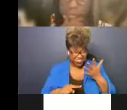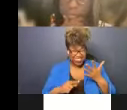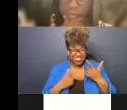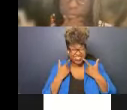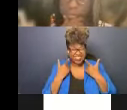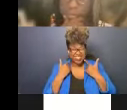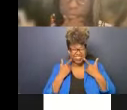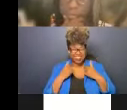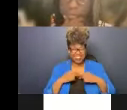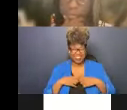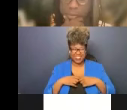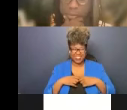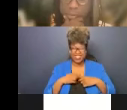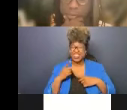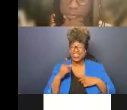You're behind the scenes with your knitting needles. You are